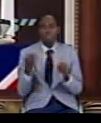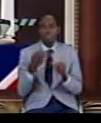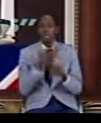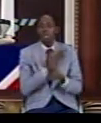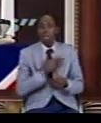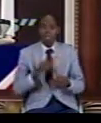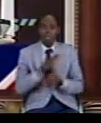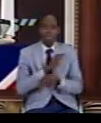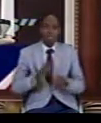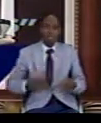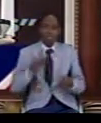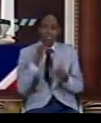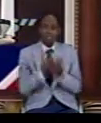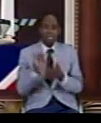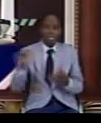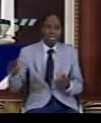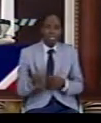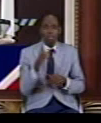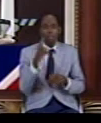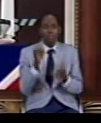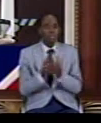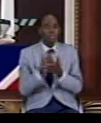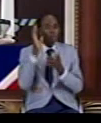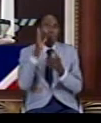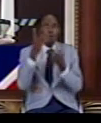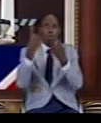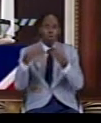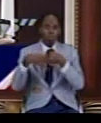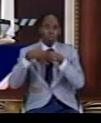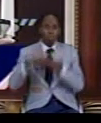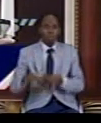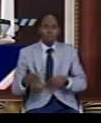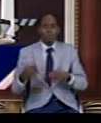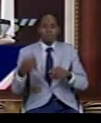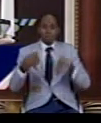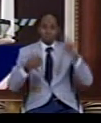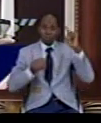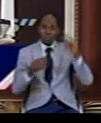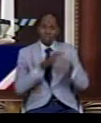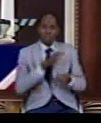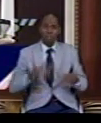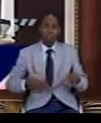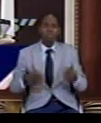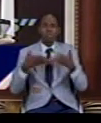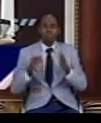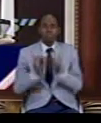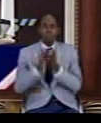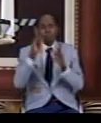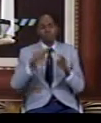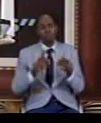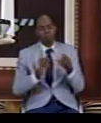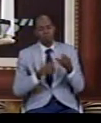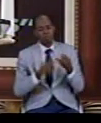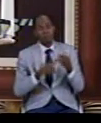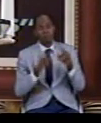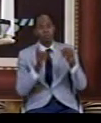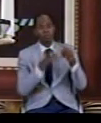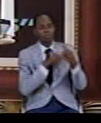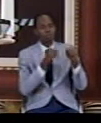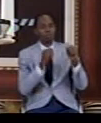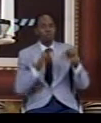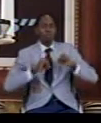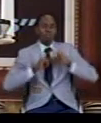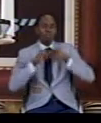whosoever will come after me, let him, number one, deny himself. Number two, take up his cross.